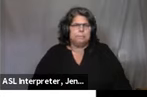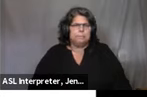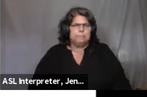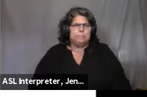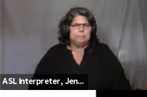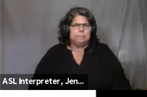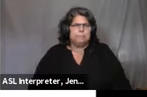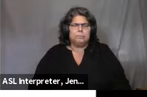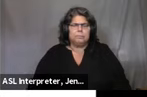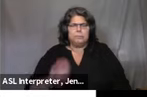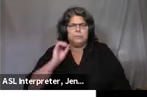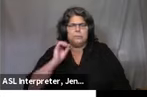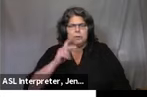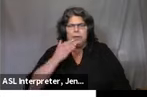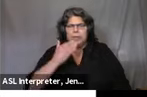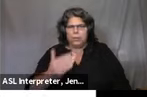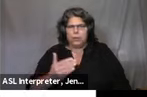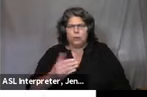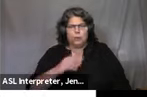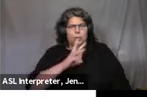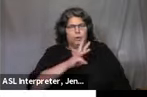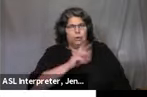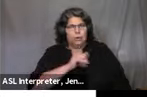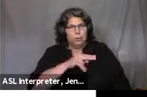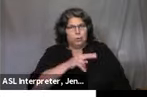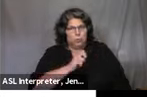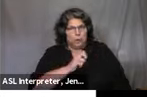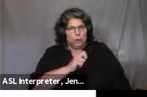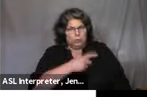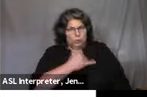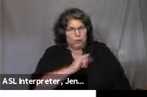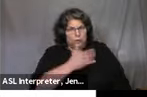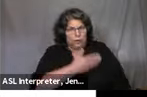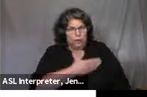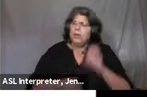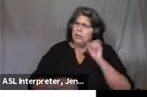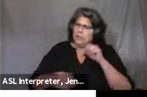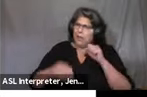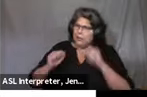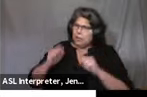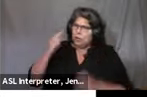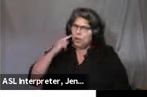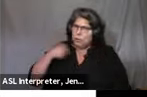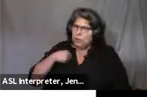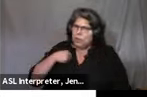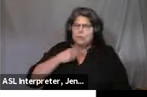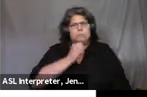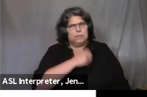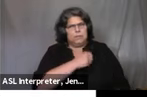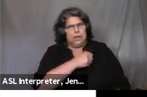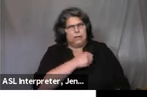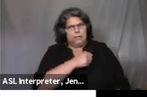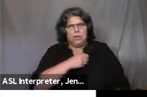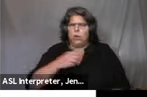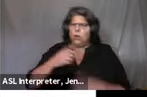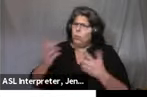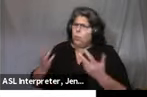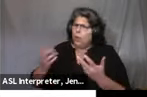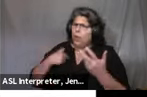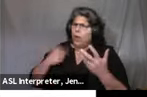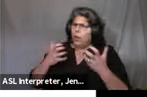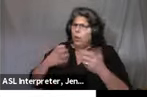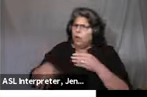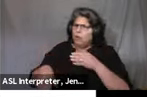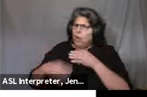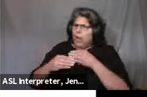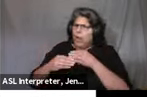Thank you, Matthew. Wayne, are you there? Yeah, I'm still here. Can you hear me? Yes, we can. Well, I just wanted to add